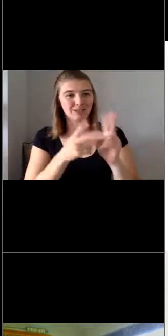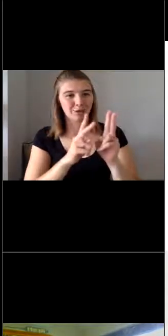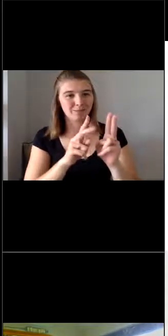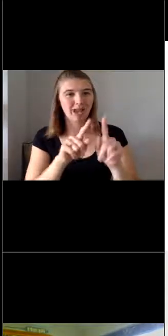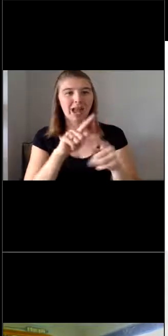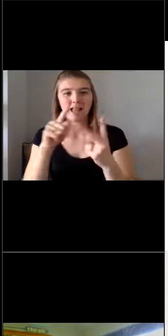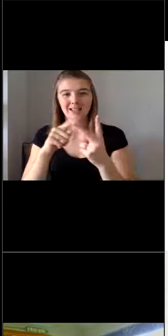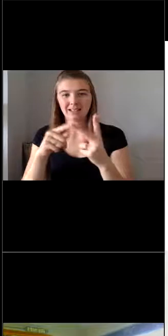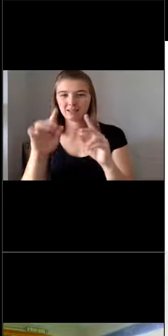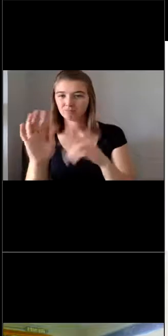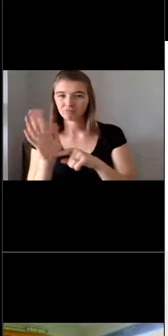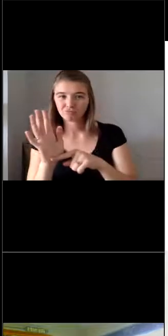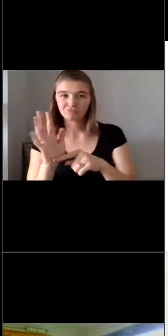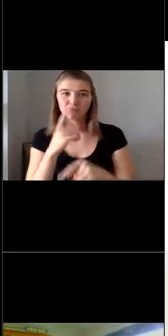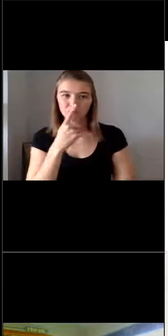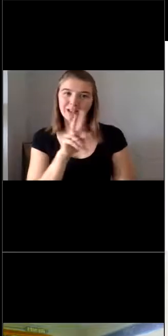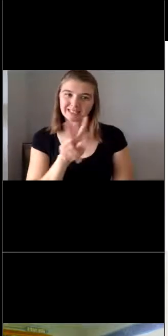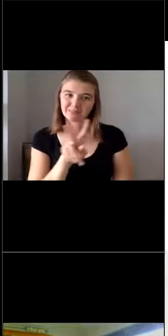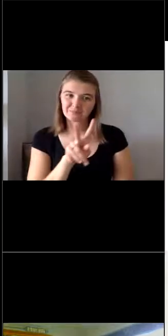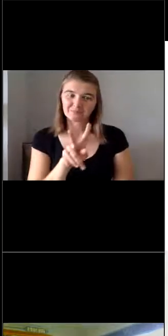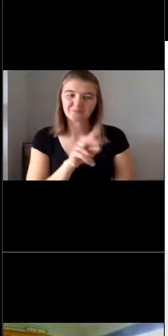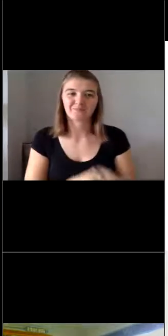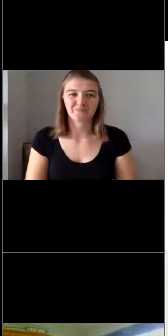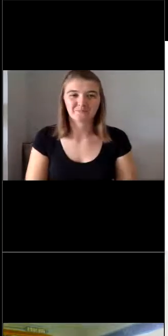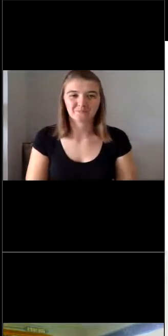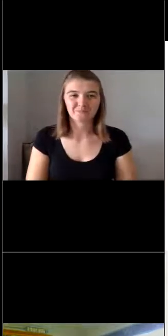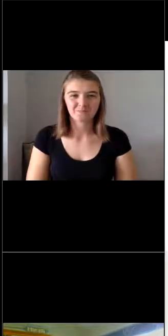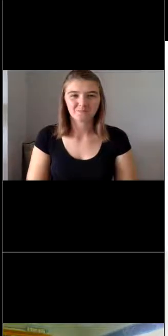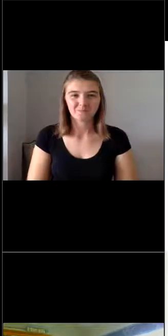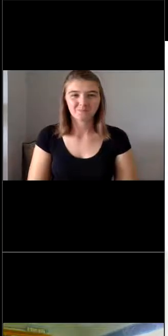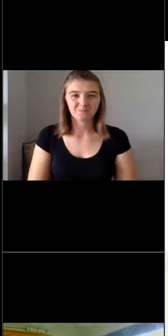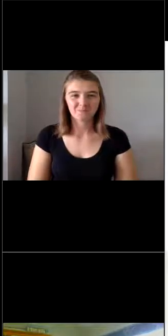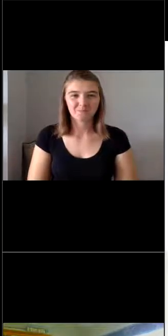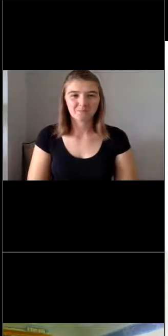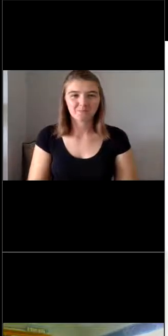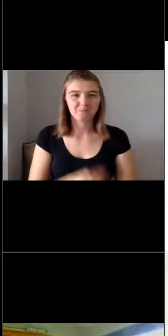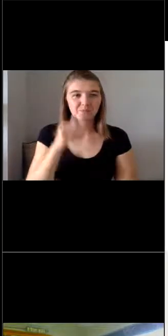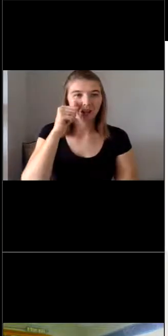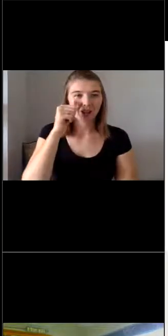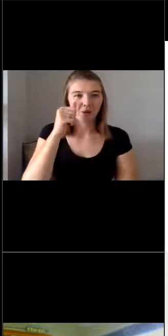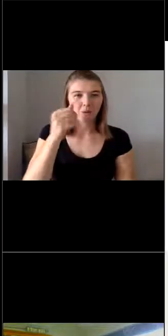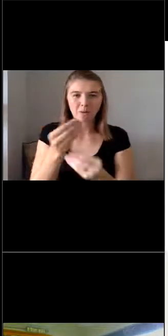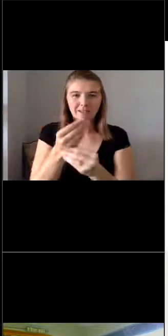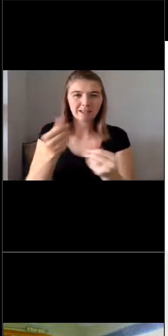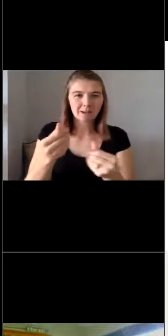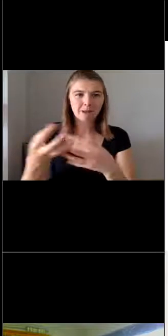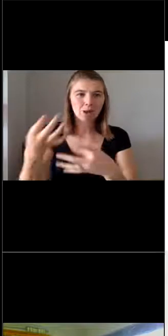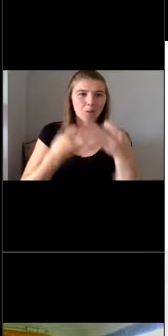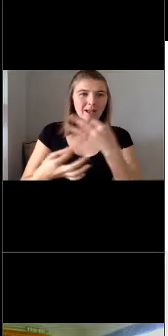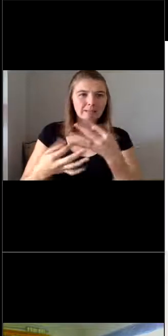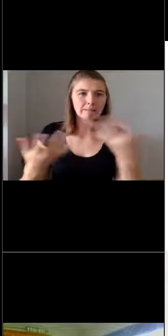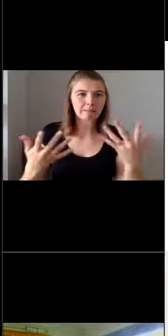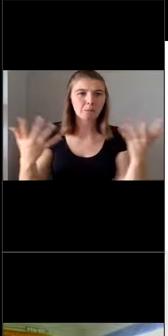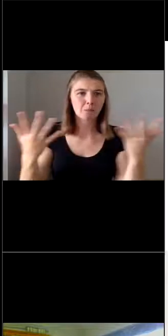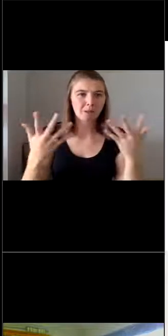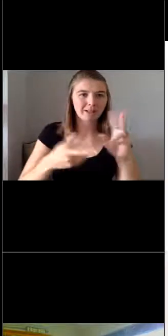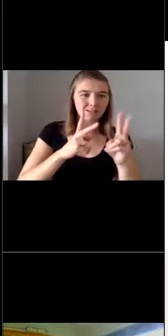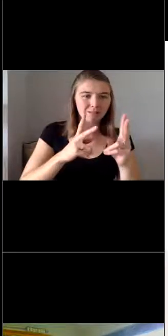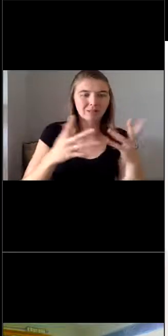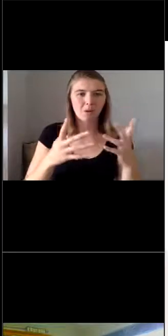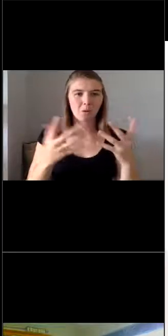if you need it as well. So I know immediately we've had one question from somebody asking how to see the BSL interpreter. Well,